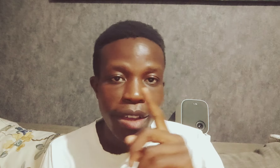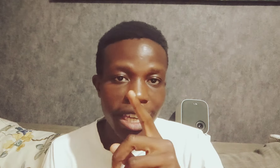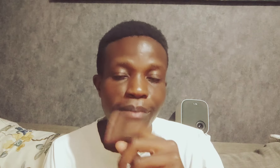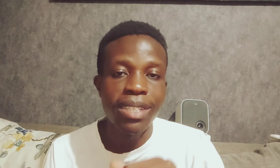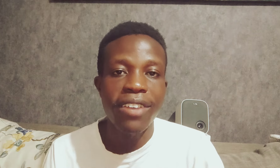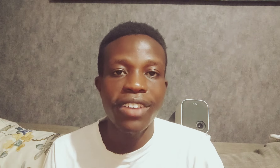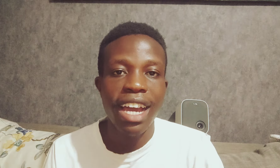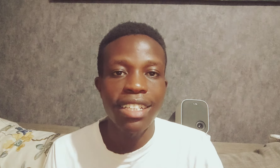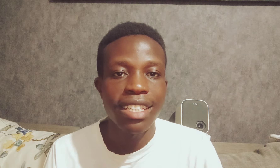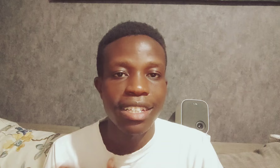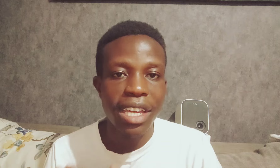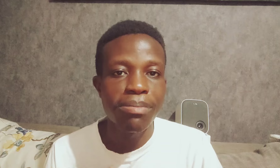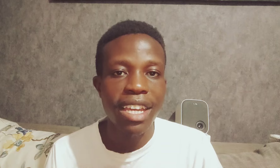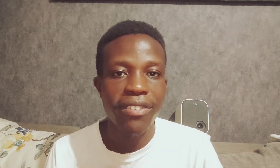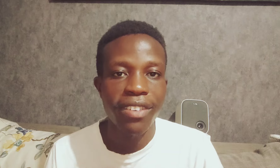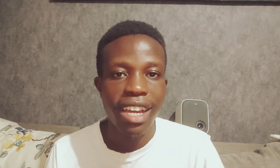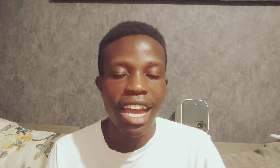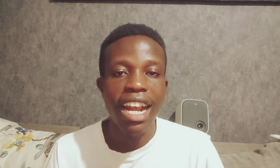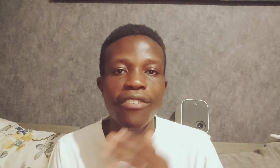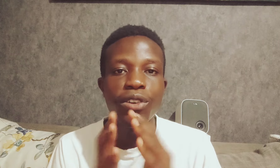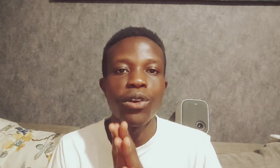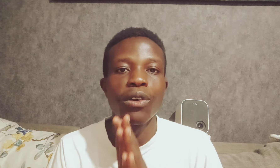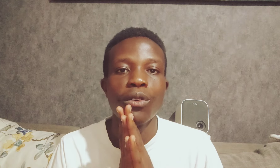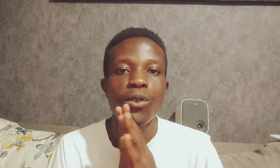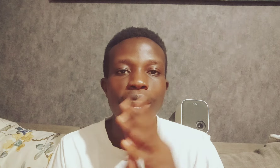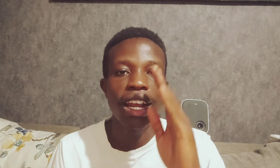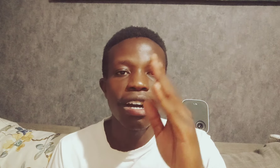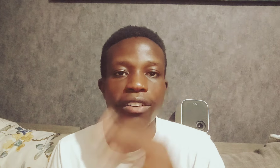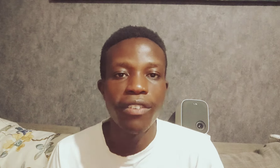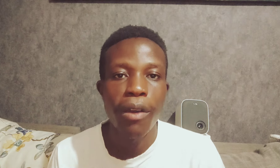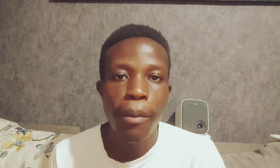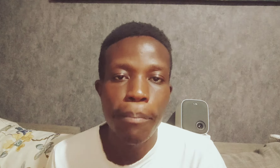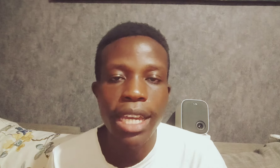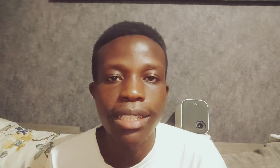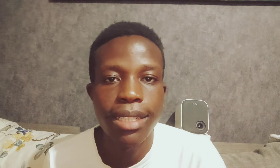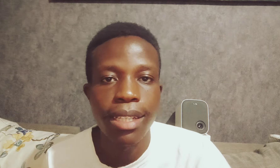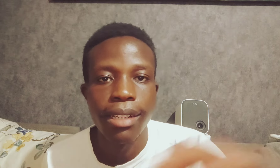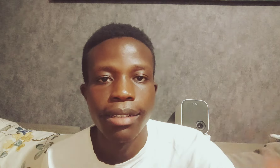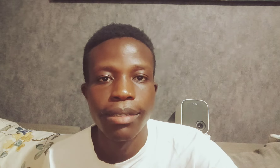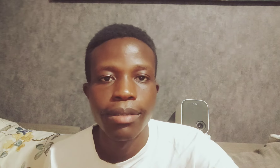now. Keep safe, guys. Keep safe. I love you all. One love. Peace.